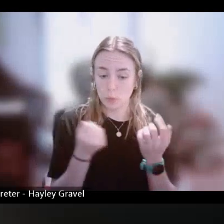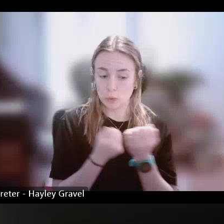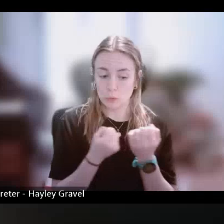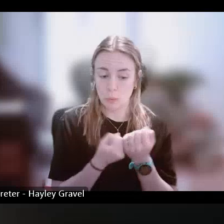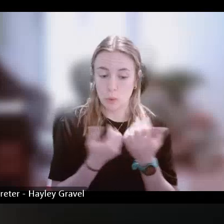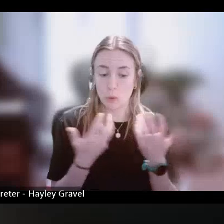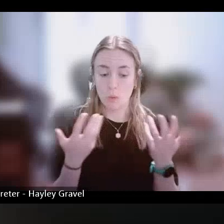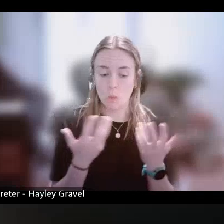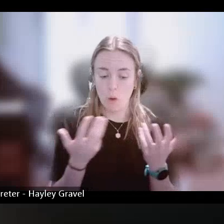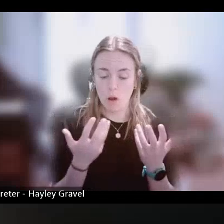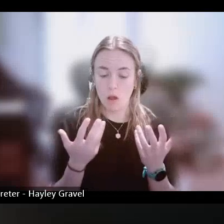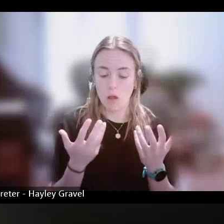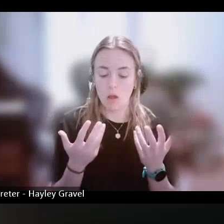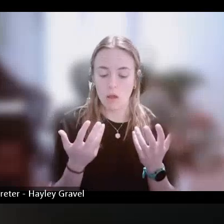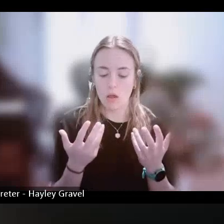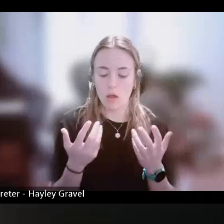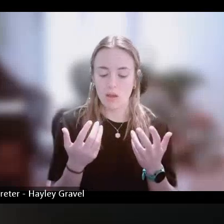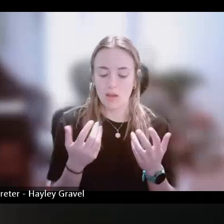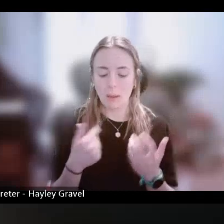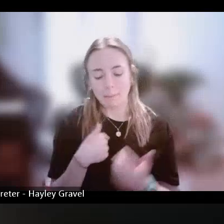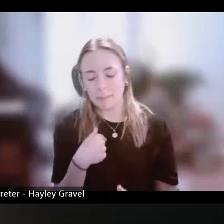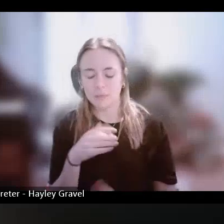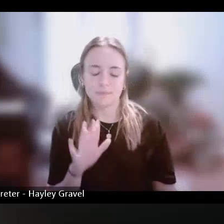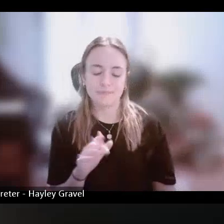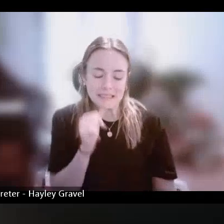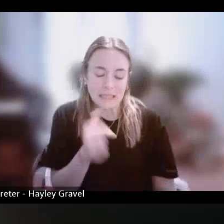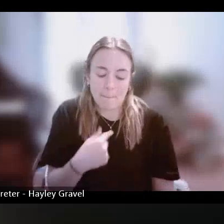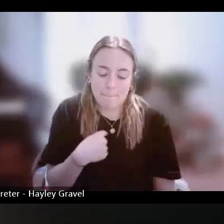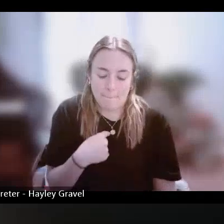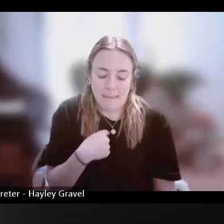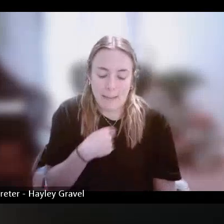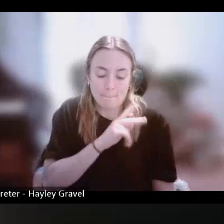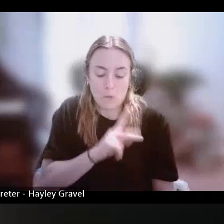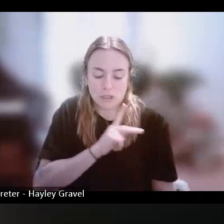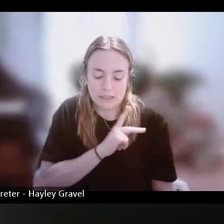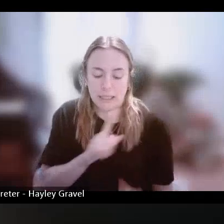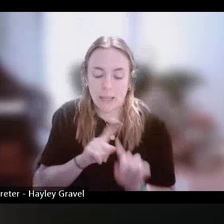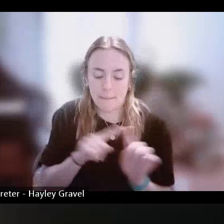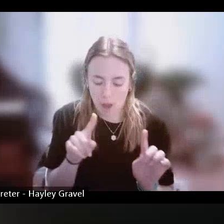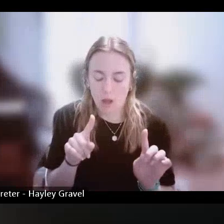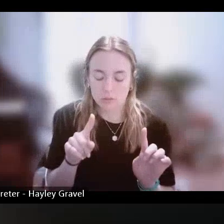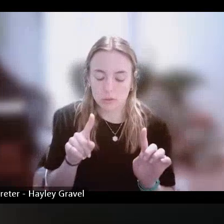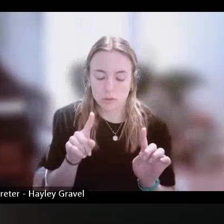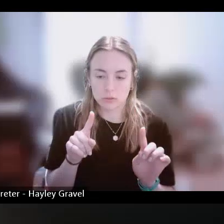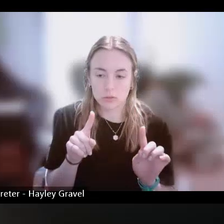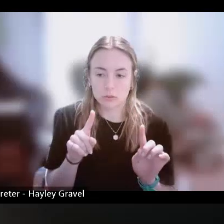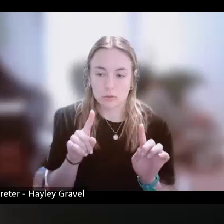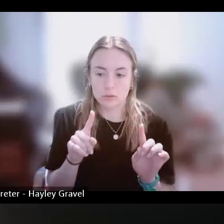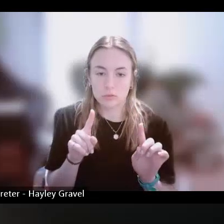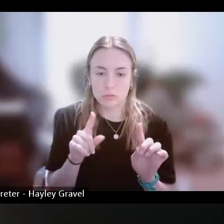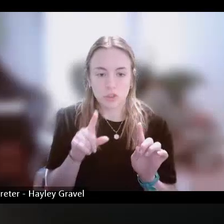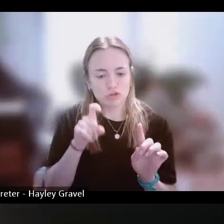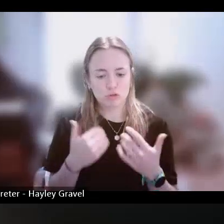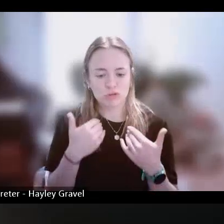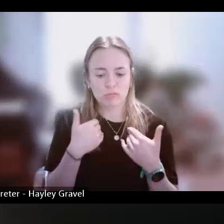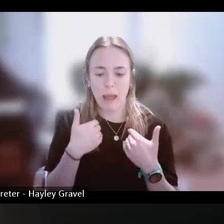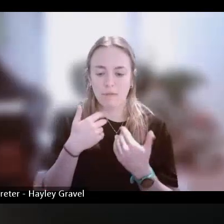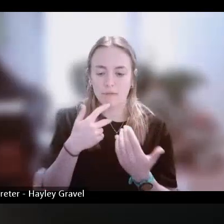could, like, well, I mean, not just me personally, but I feel like there should be some type of plan that we could come up with,